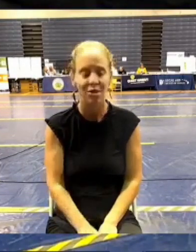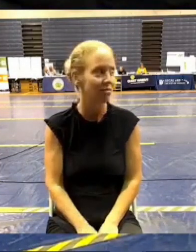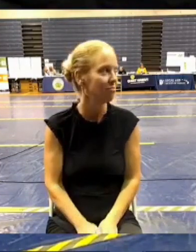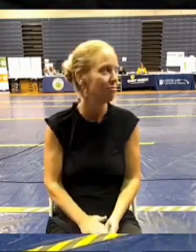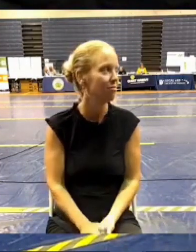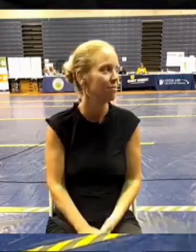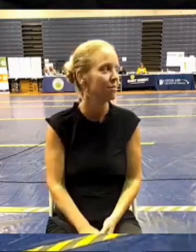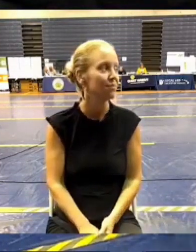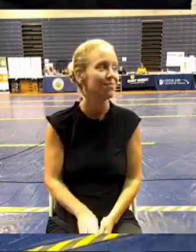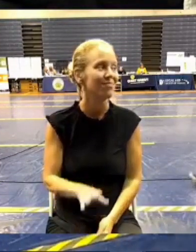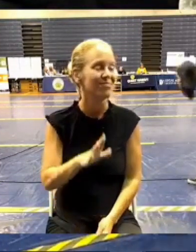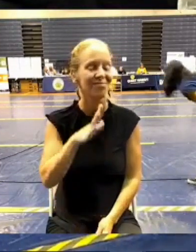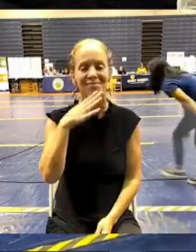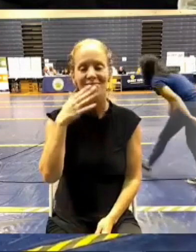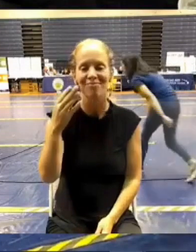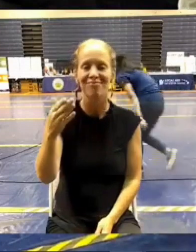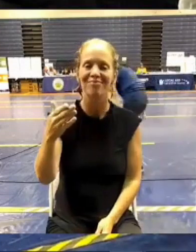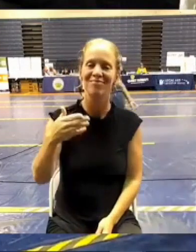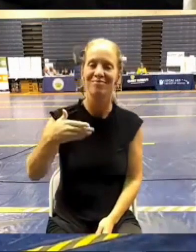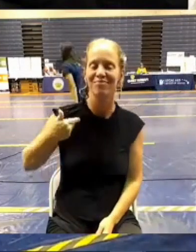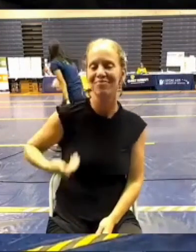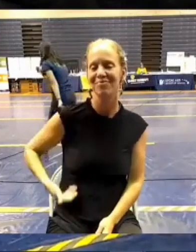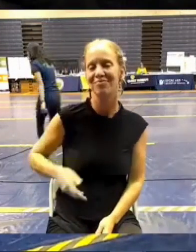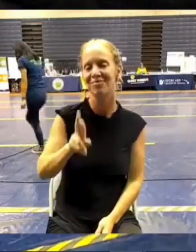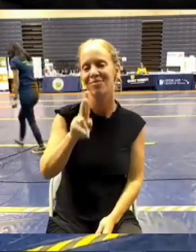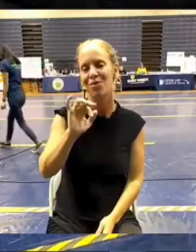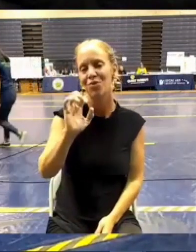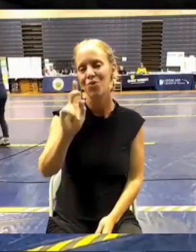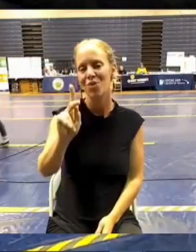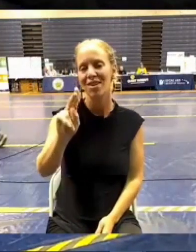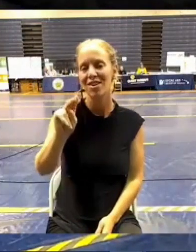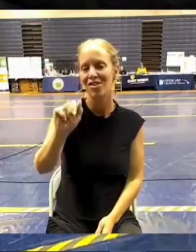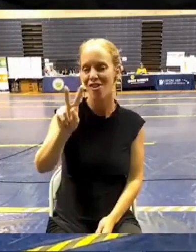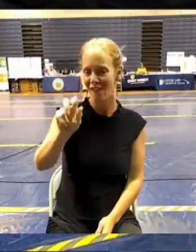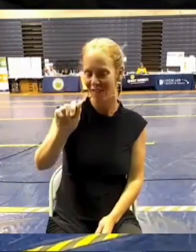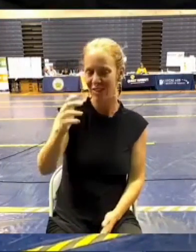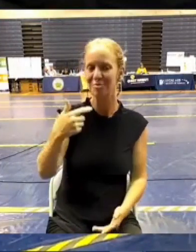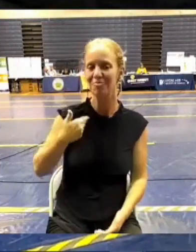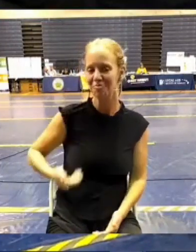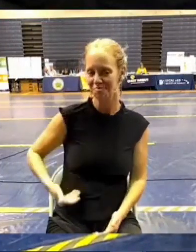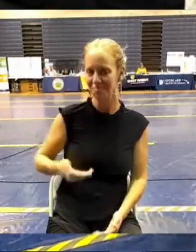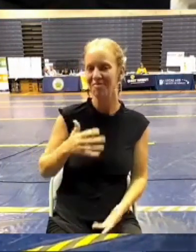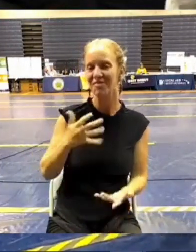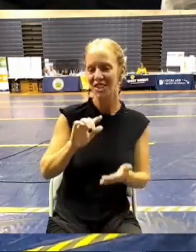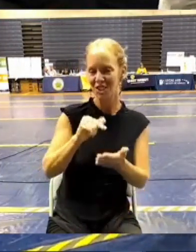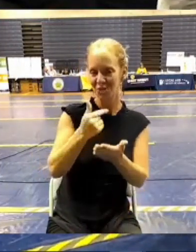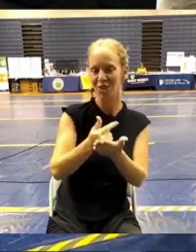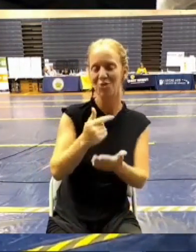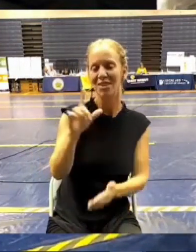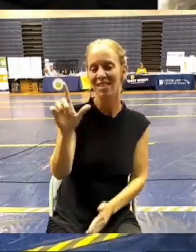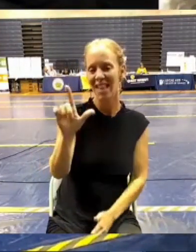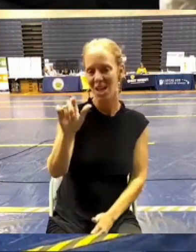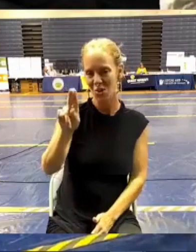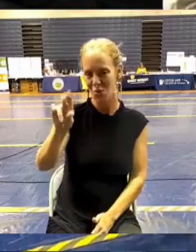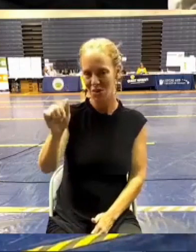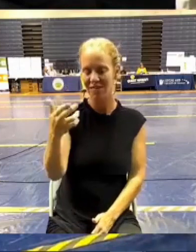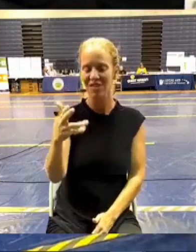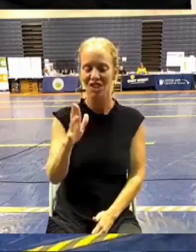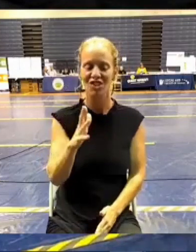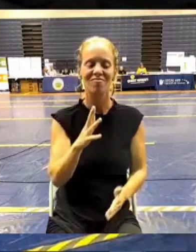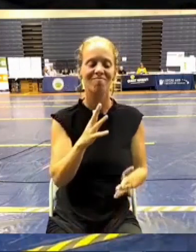Hello, everyone. I'm Rick Nava. I'm a graduate of Lahaina Luna High School. I also lost a home up in Lahaina